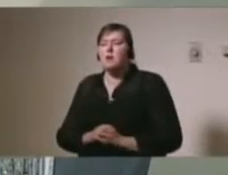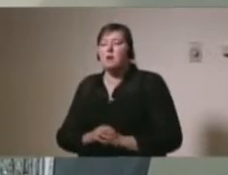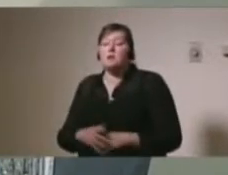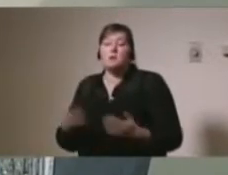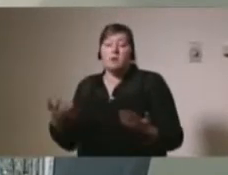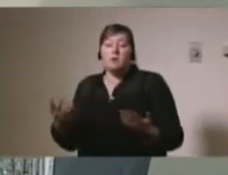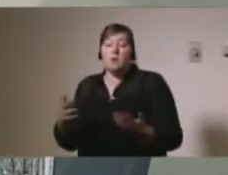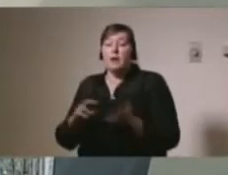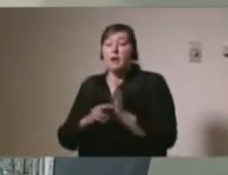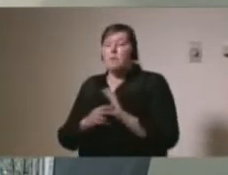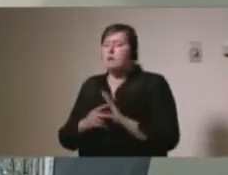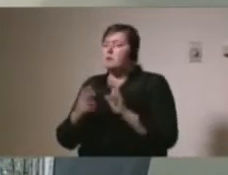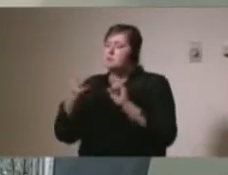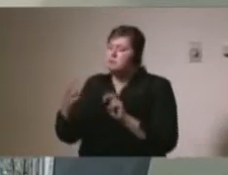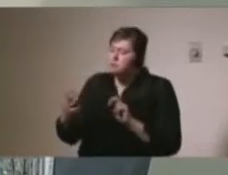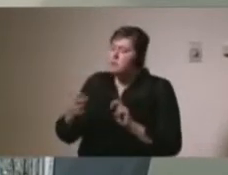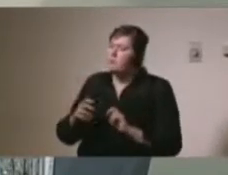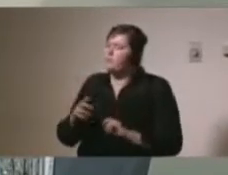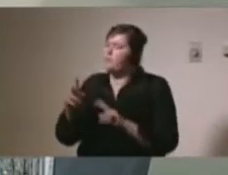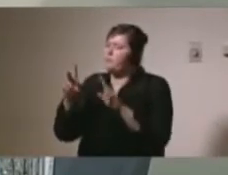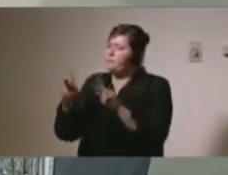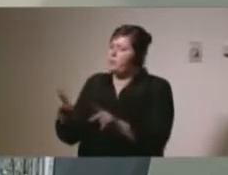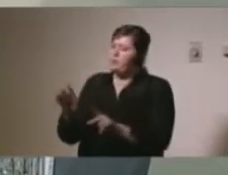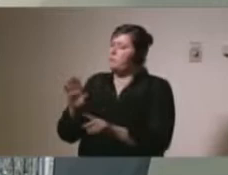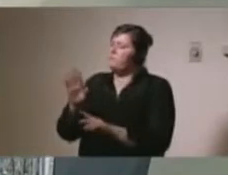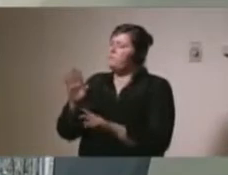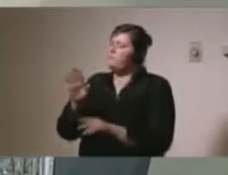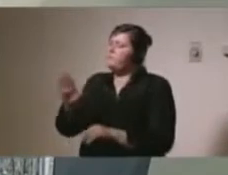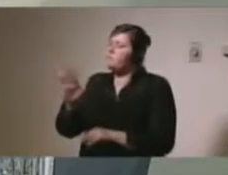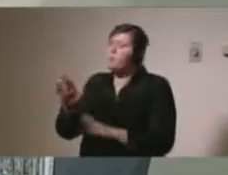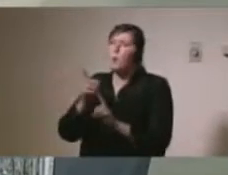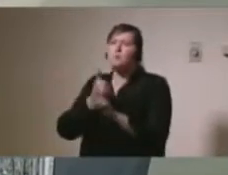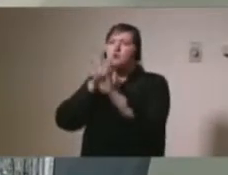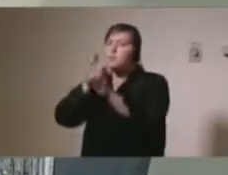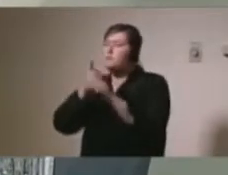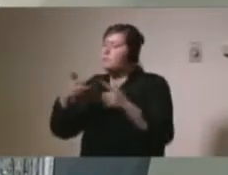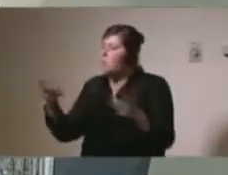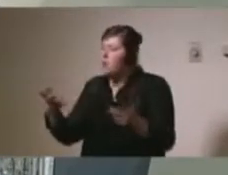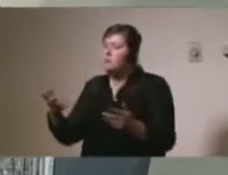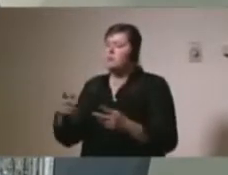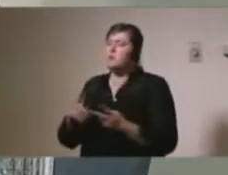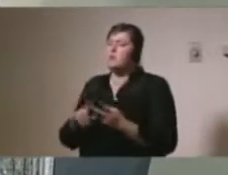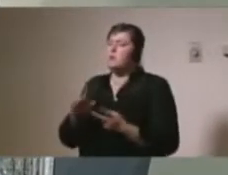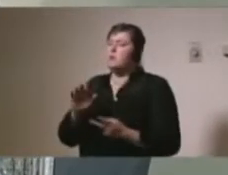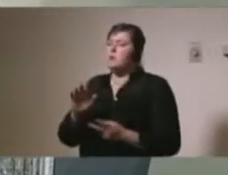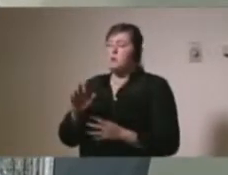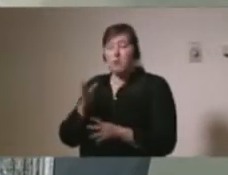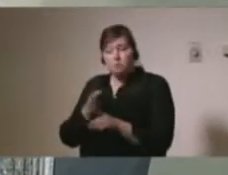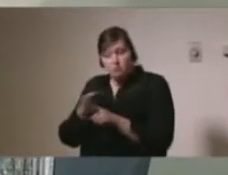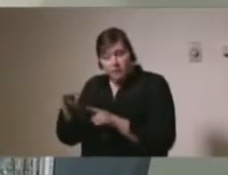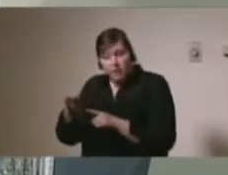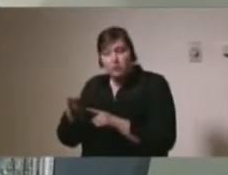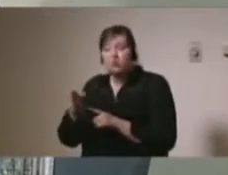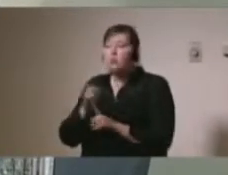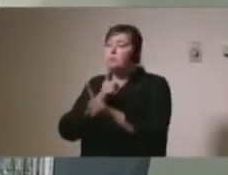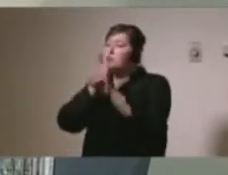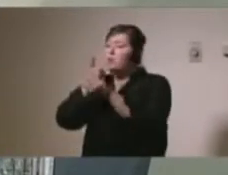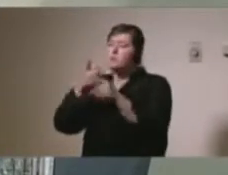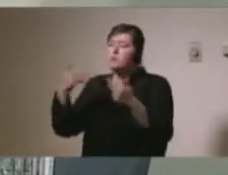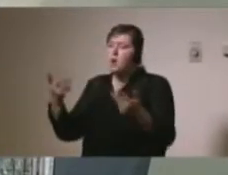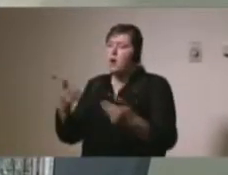the objectives and we try to ensure that they're collective objectives and not personal objectives to reduce the pressure they're